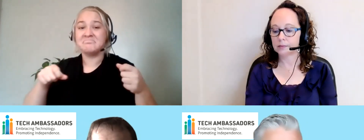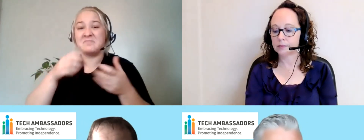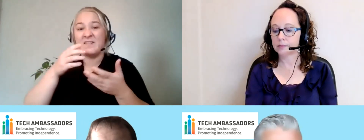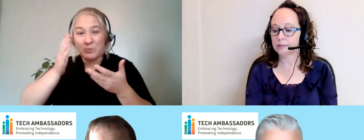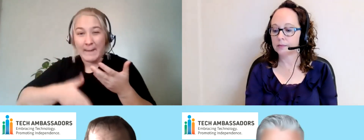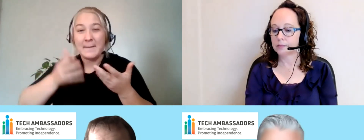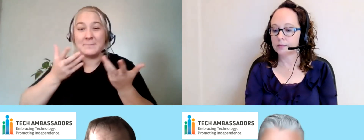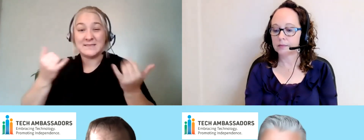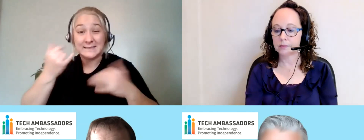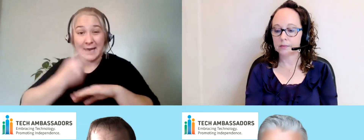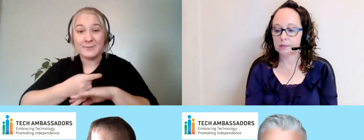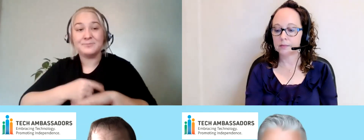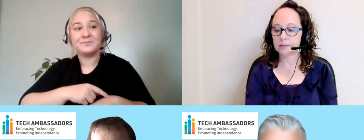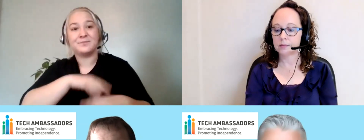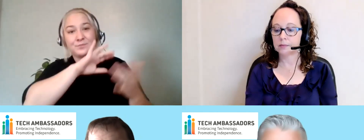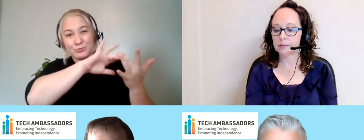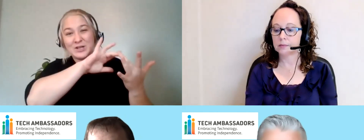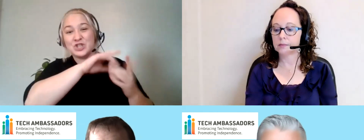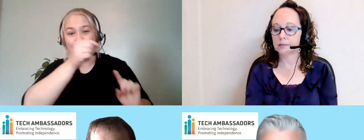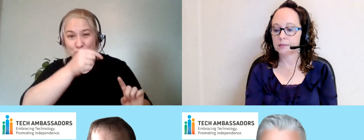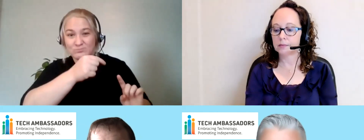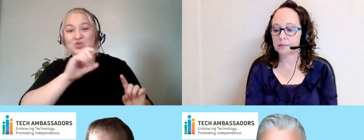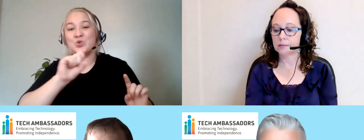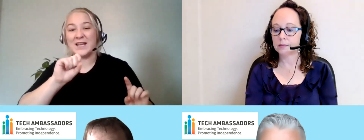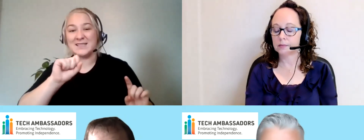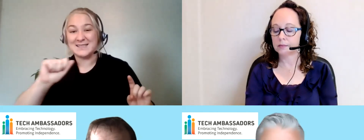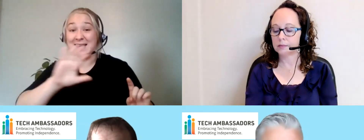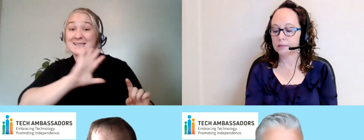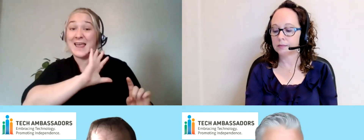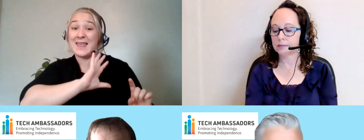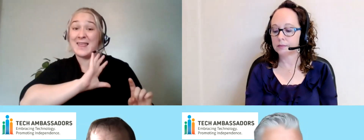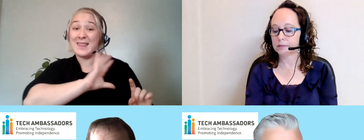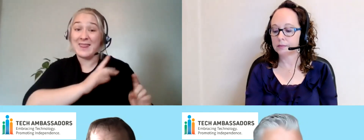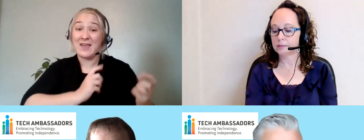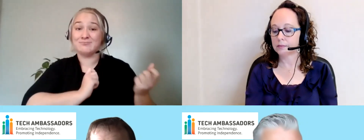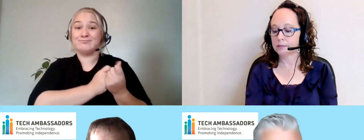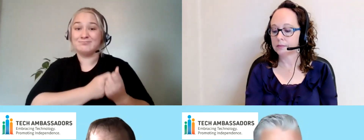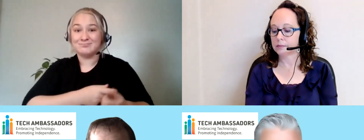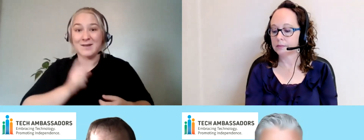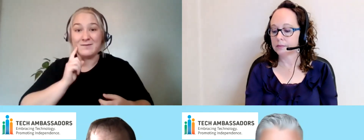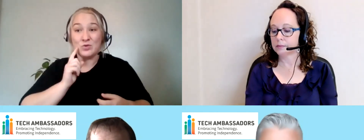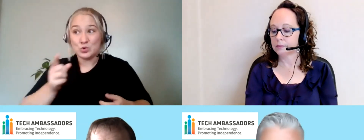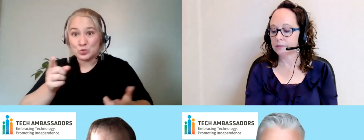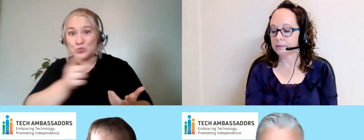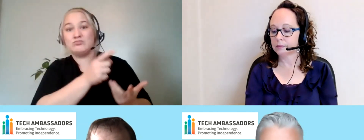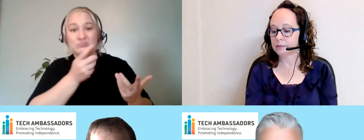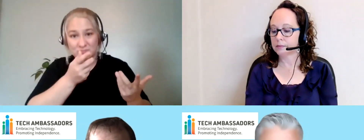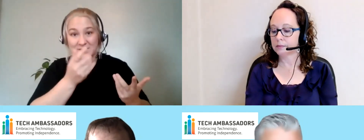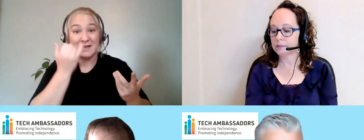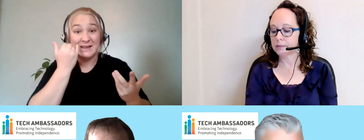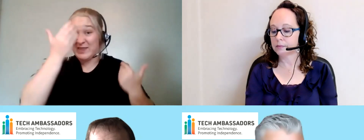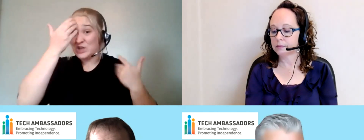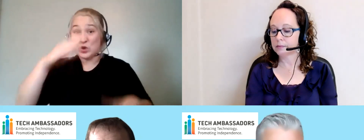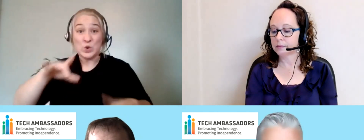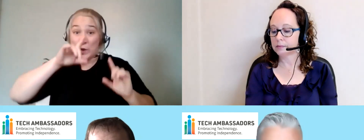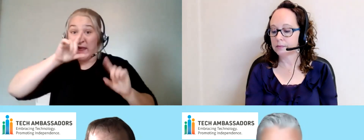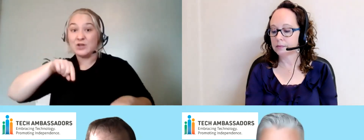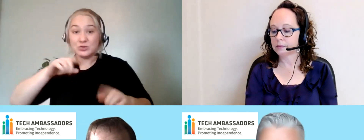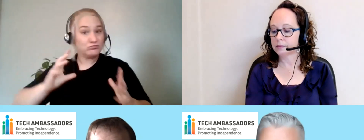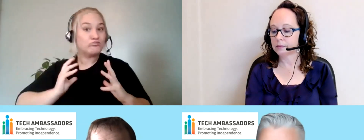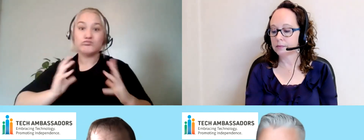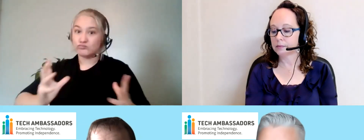that reach out to those folks. They are there for you, and even if they don't know all the answers, they are the folks who go and get the answers.